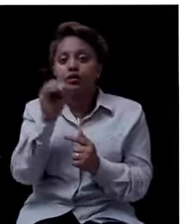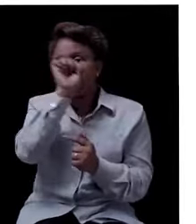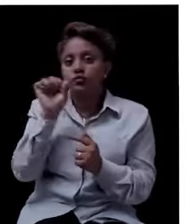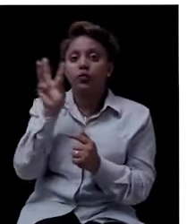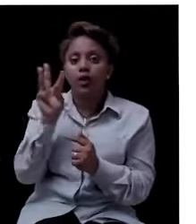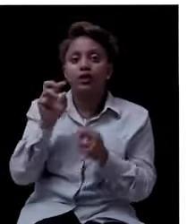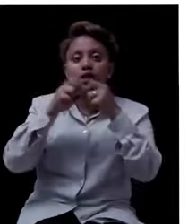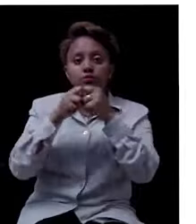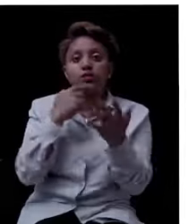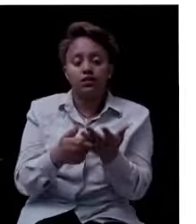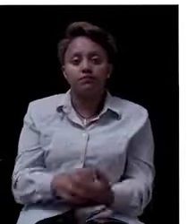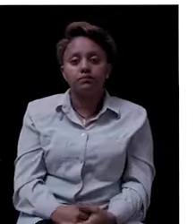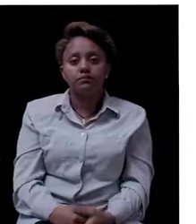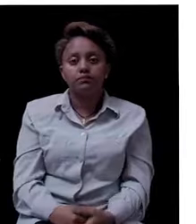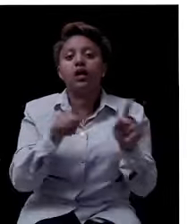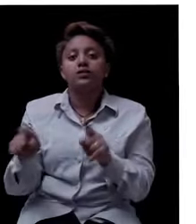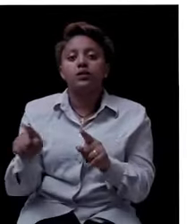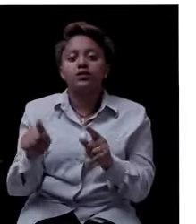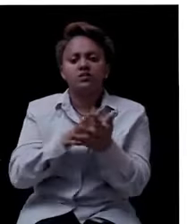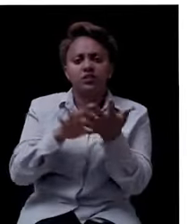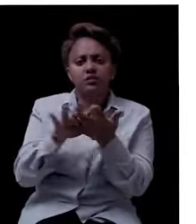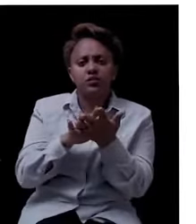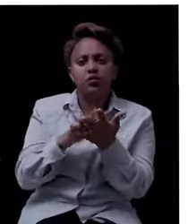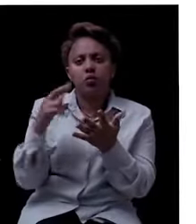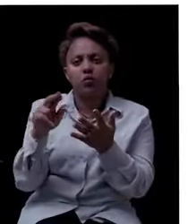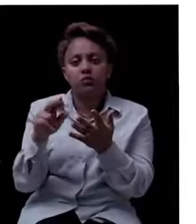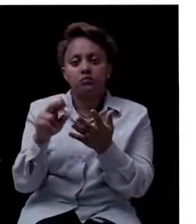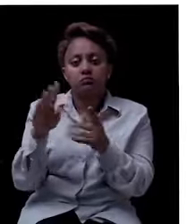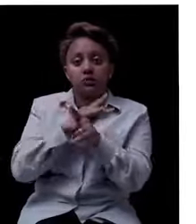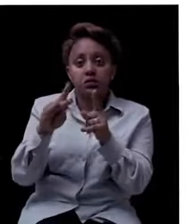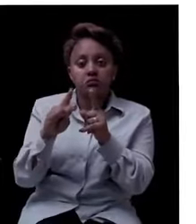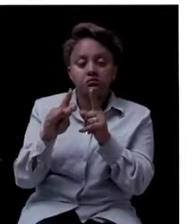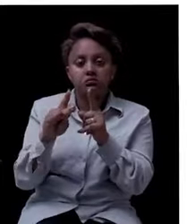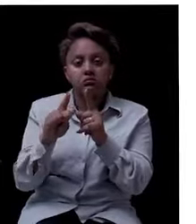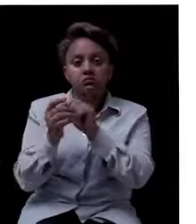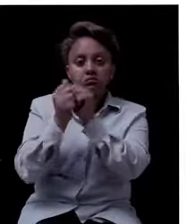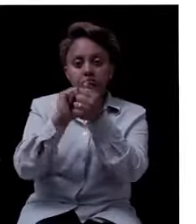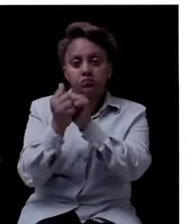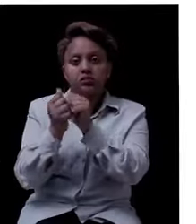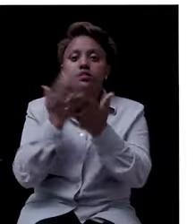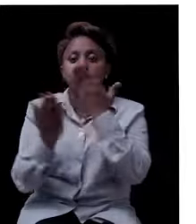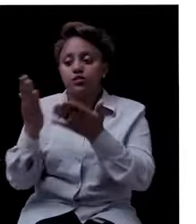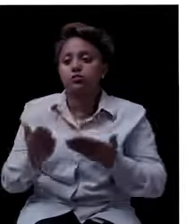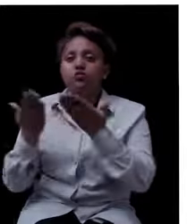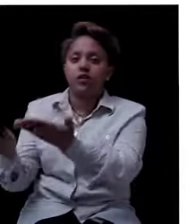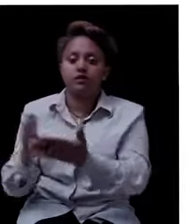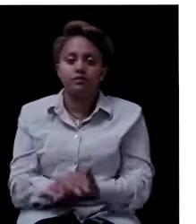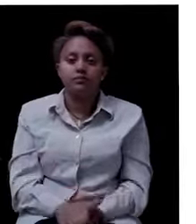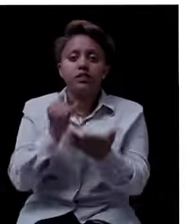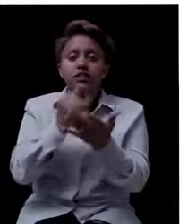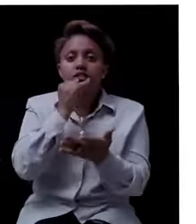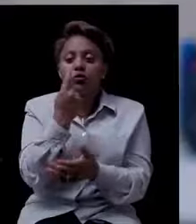or electronic data, as well as from the disruption or misdirection of the services they provide. It